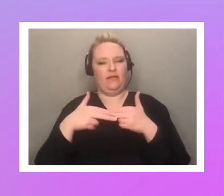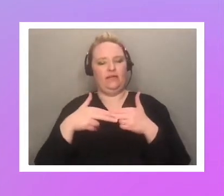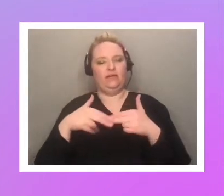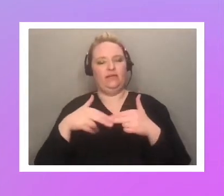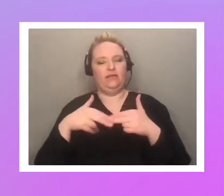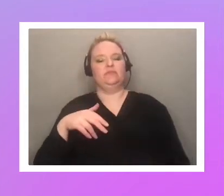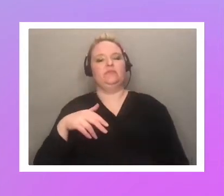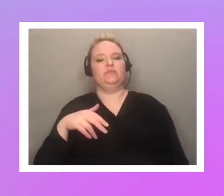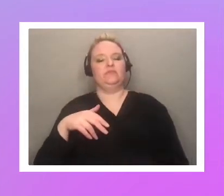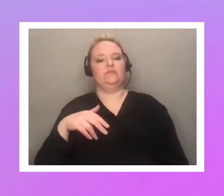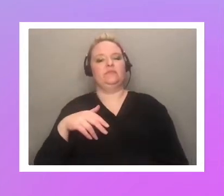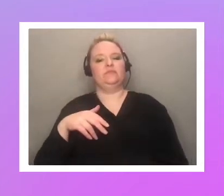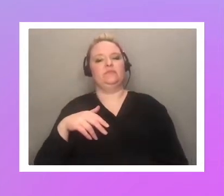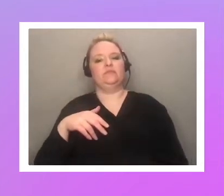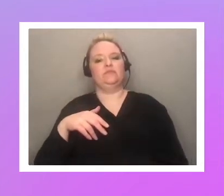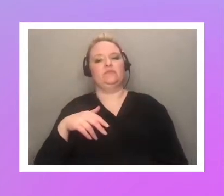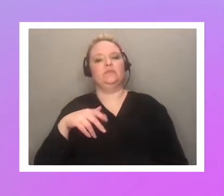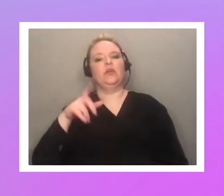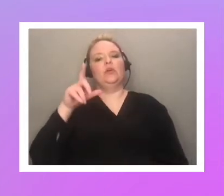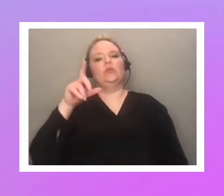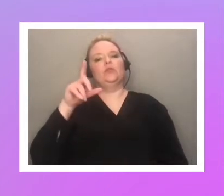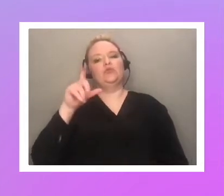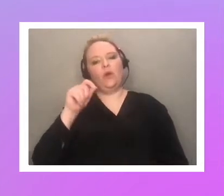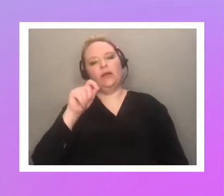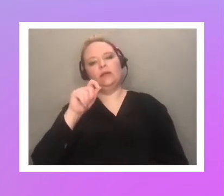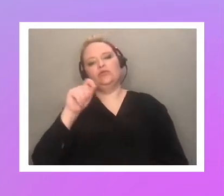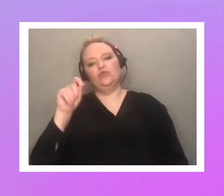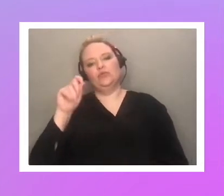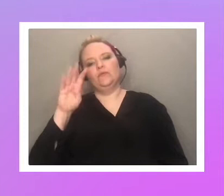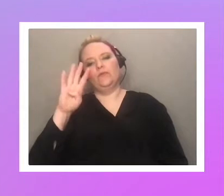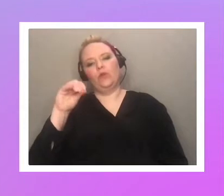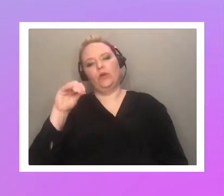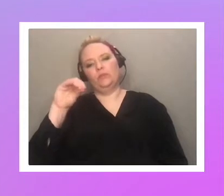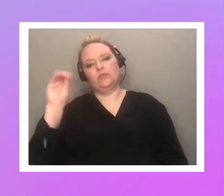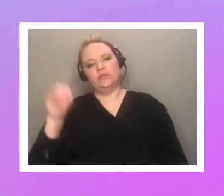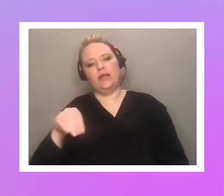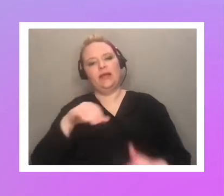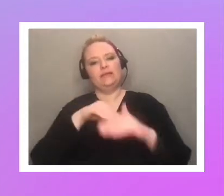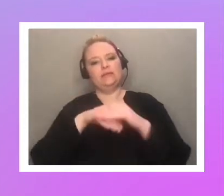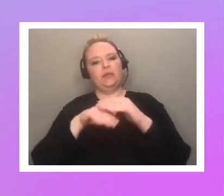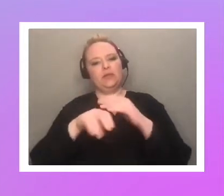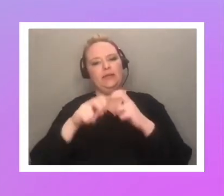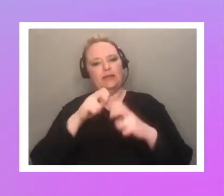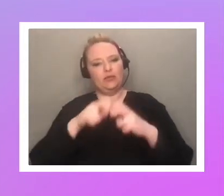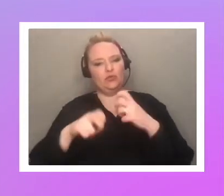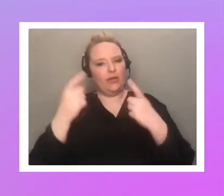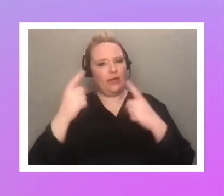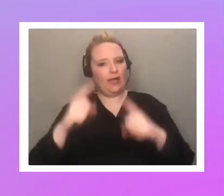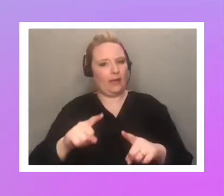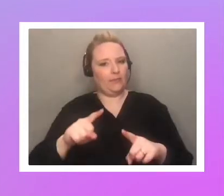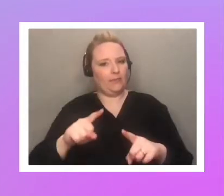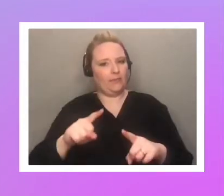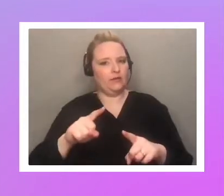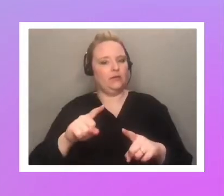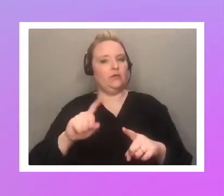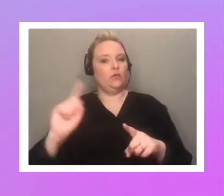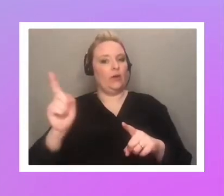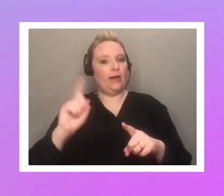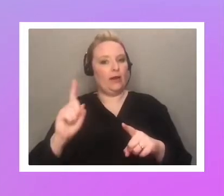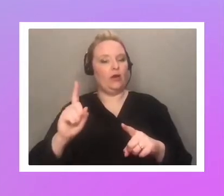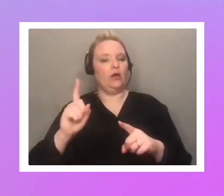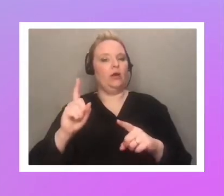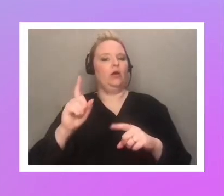they're 20. It says 20 to 40% of accessibility issues are found with automation